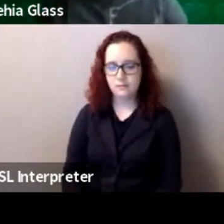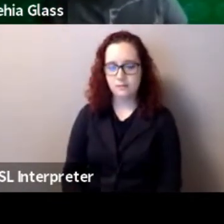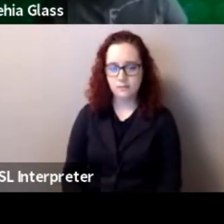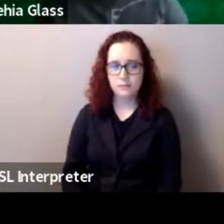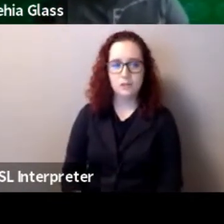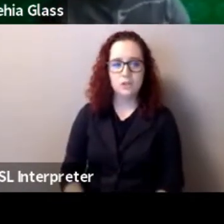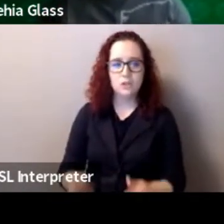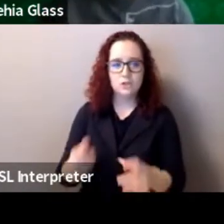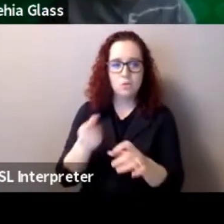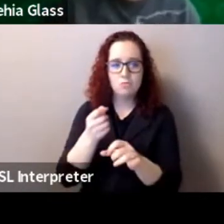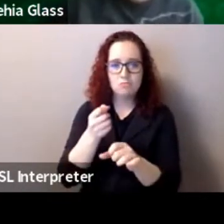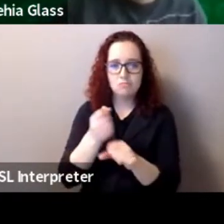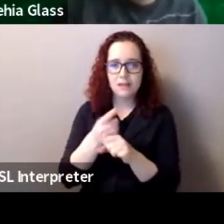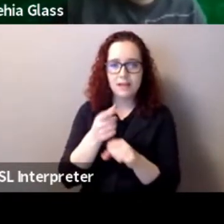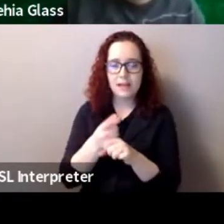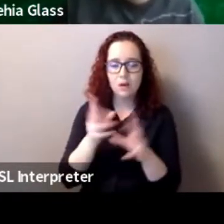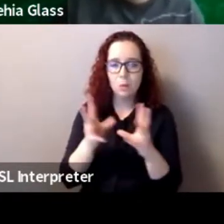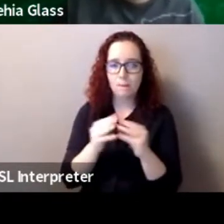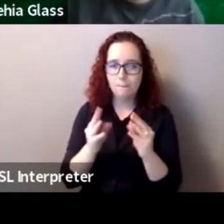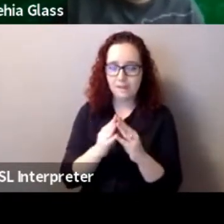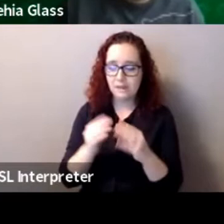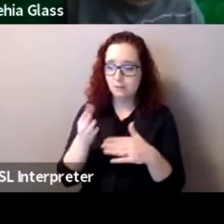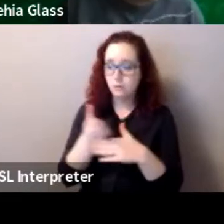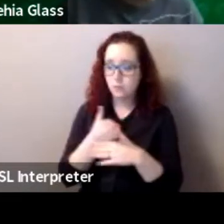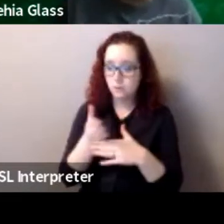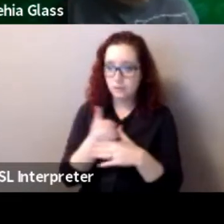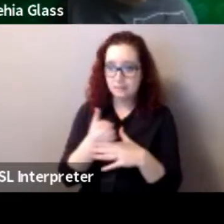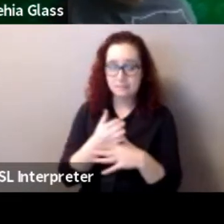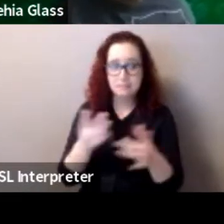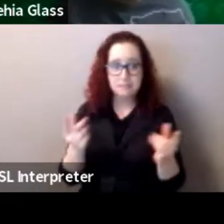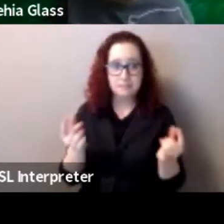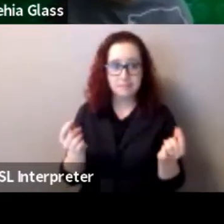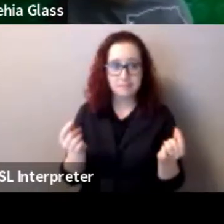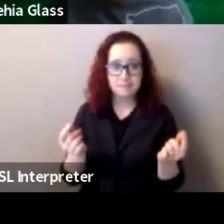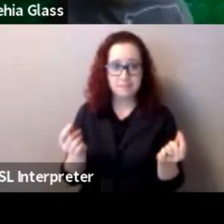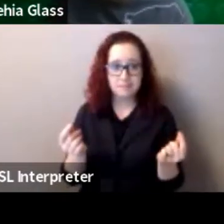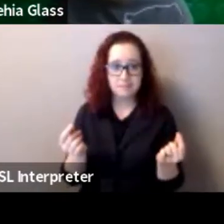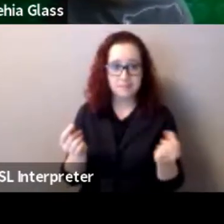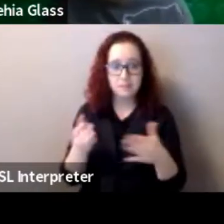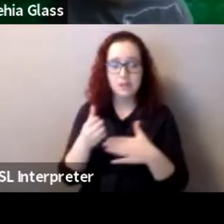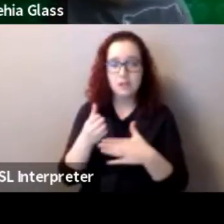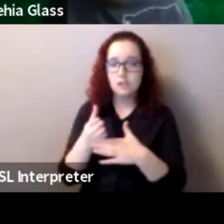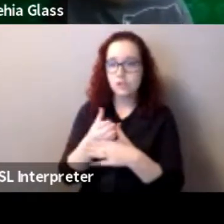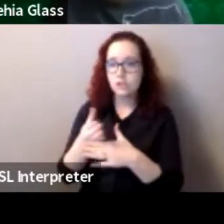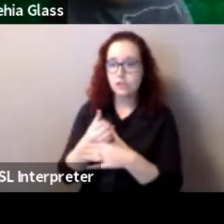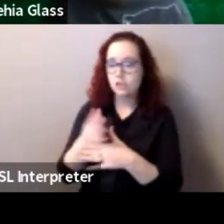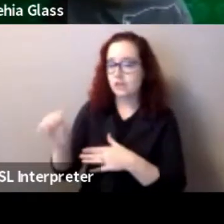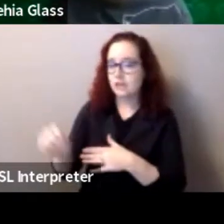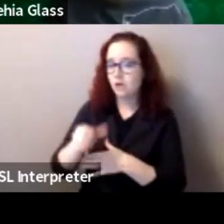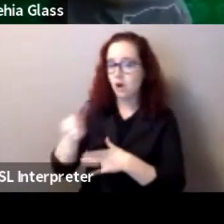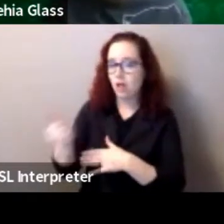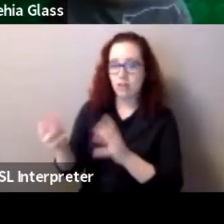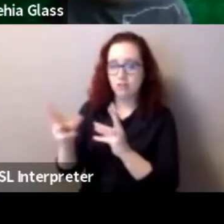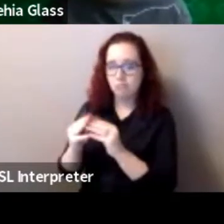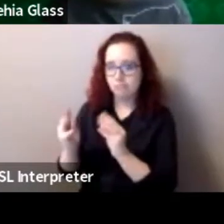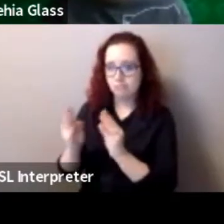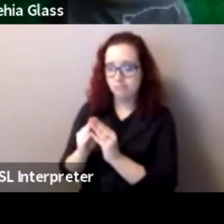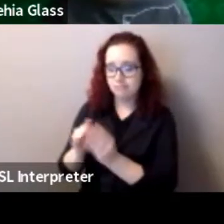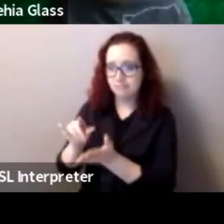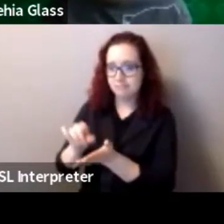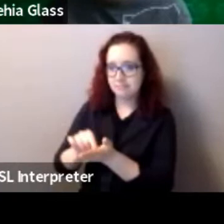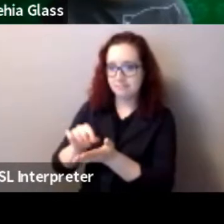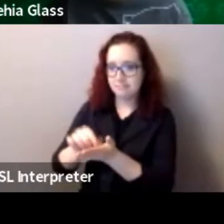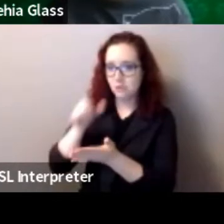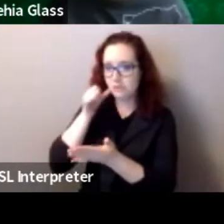some of the things you can do is to share other symposiums and newsletters